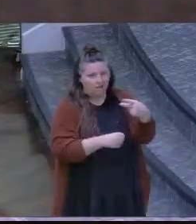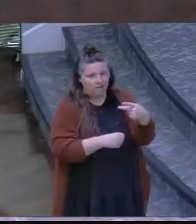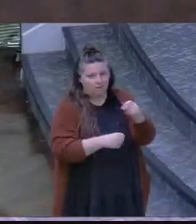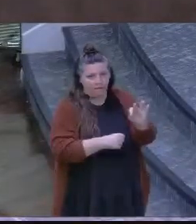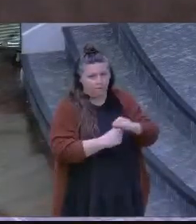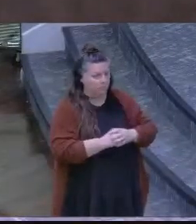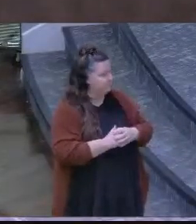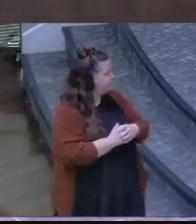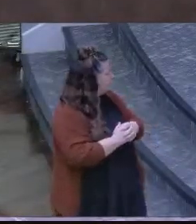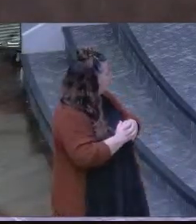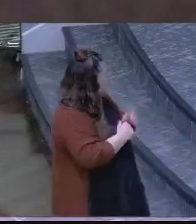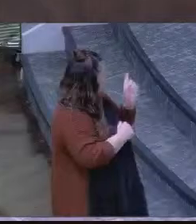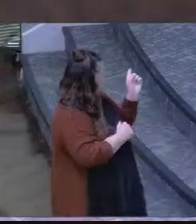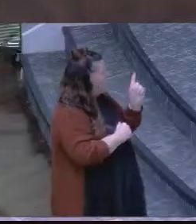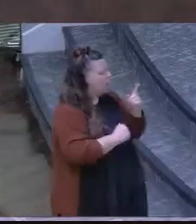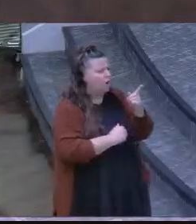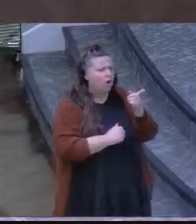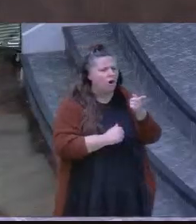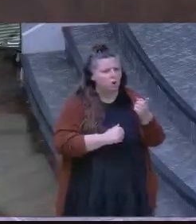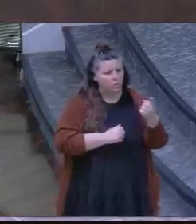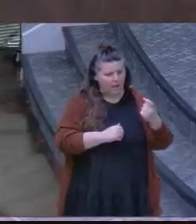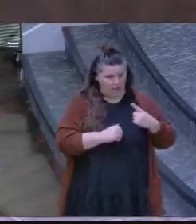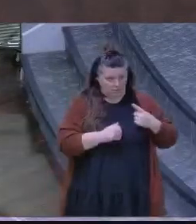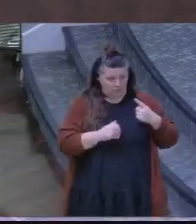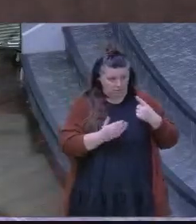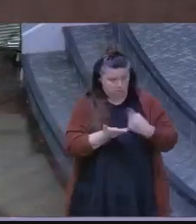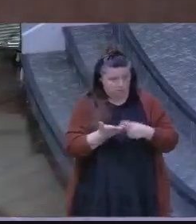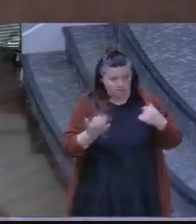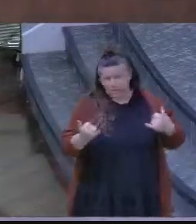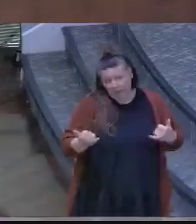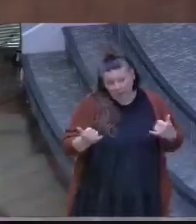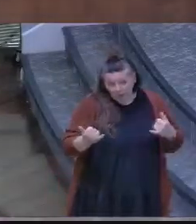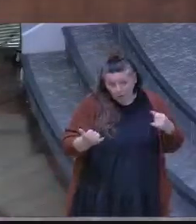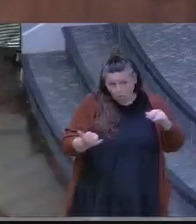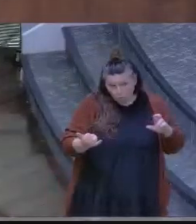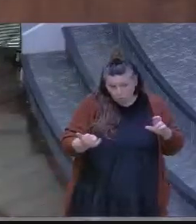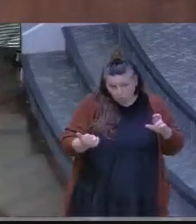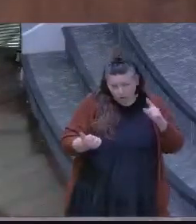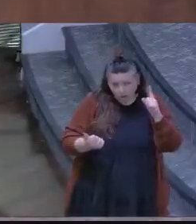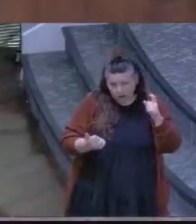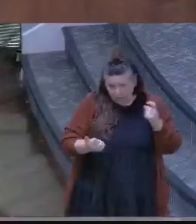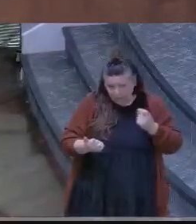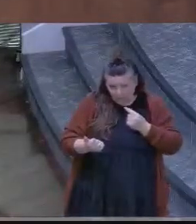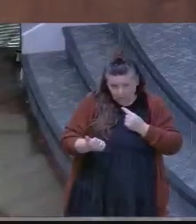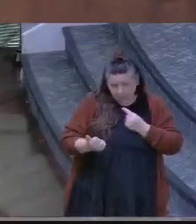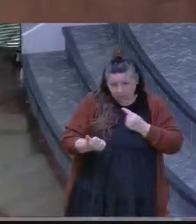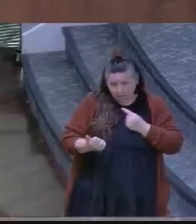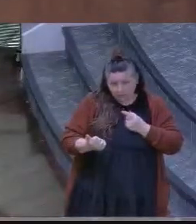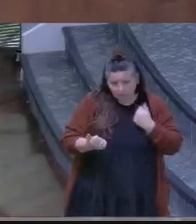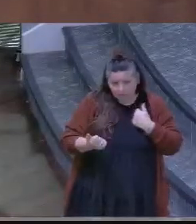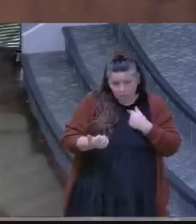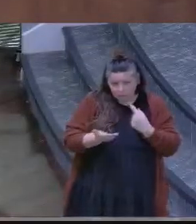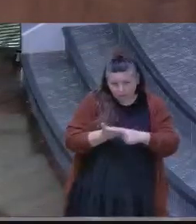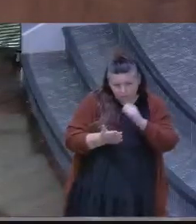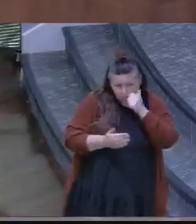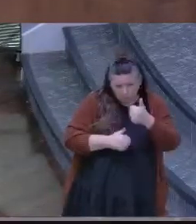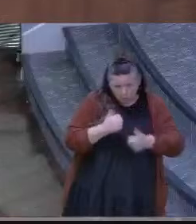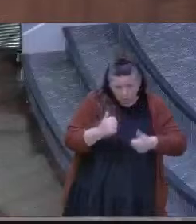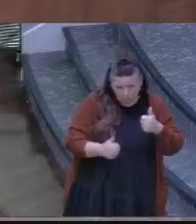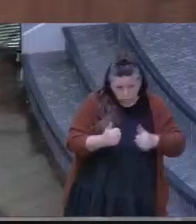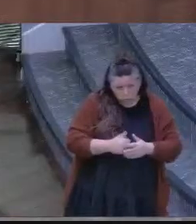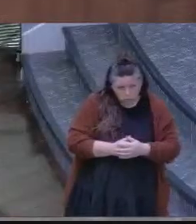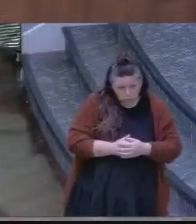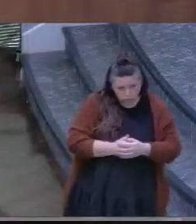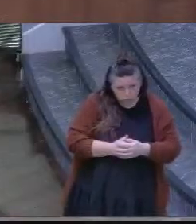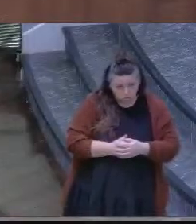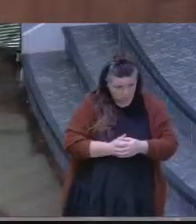Are you asking that we discuss this now, or are you asking that this be discussed tomorrow?